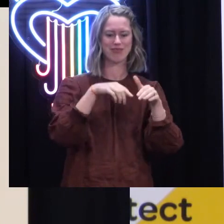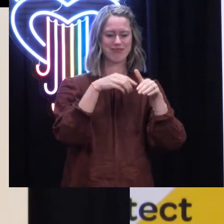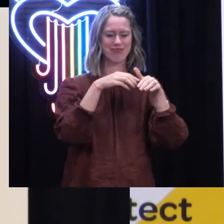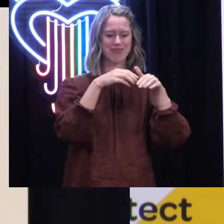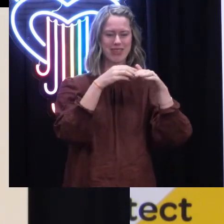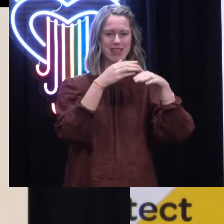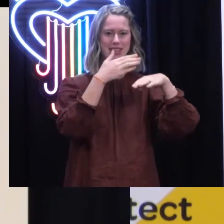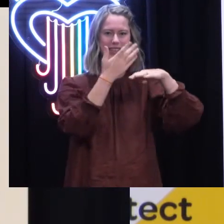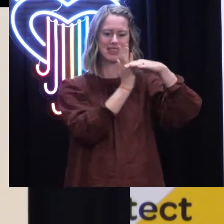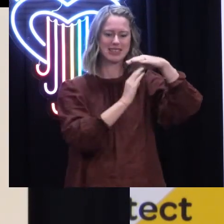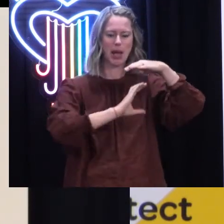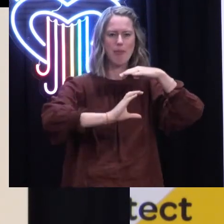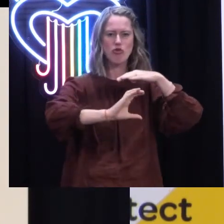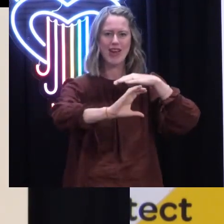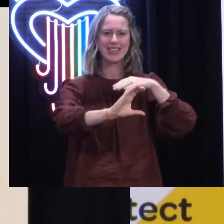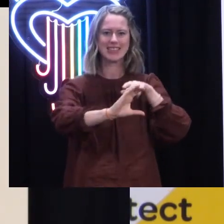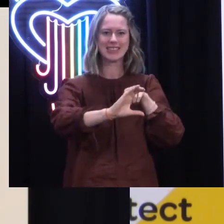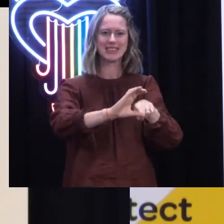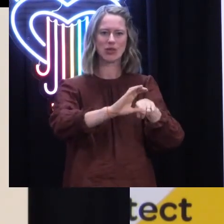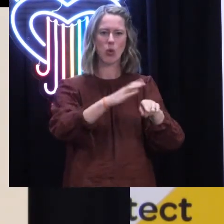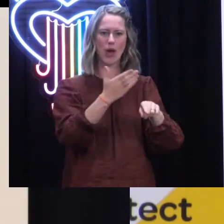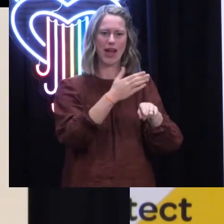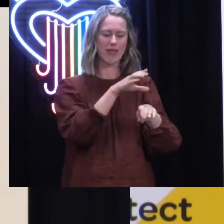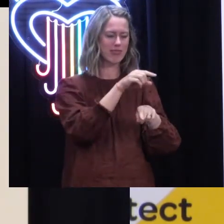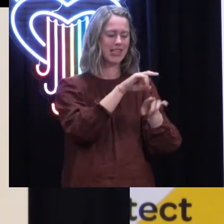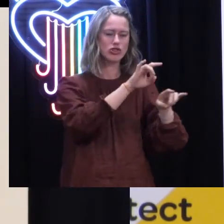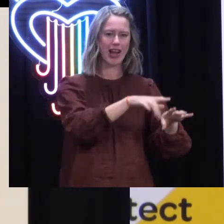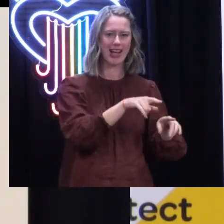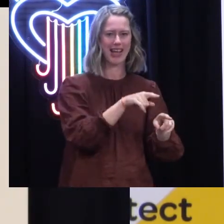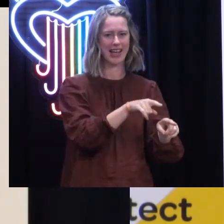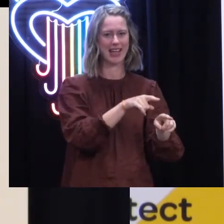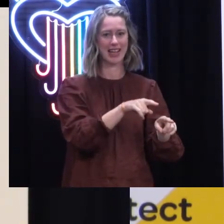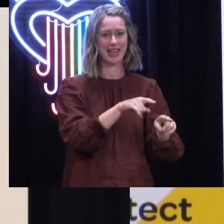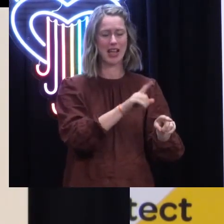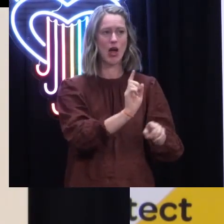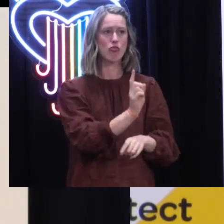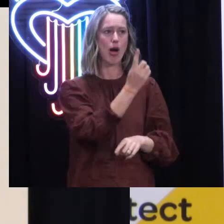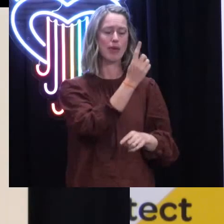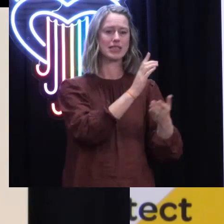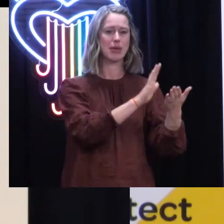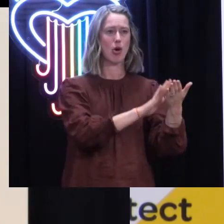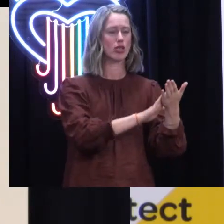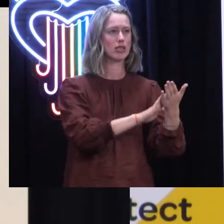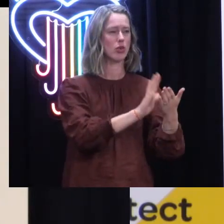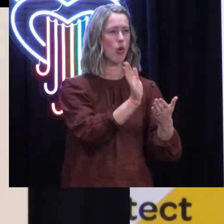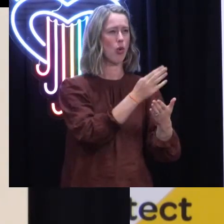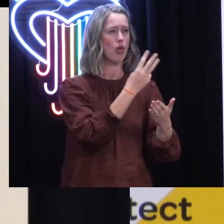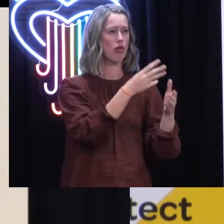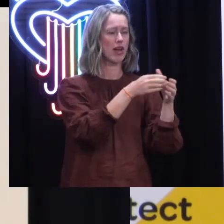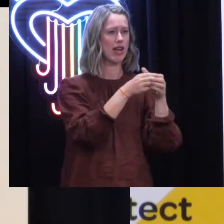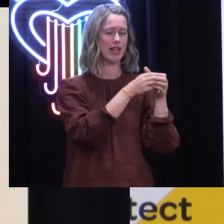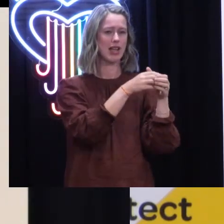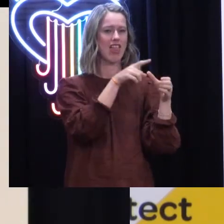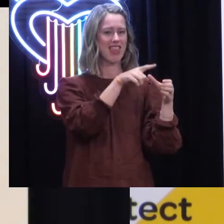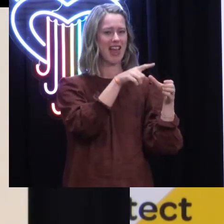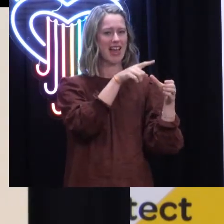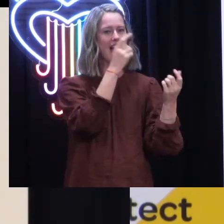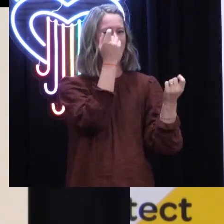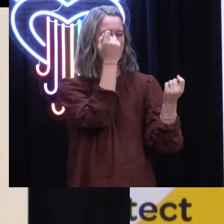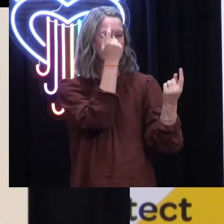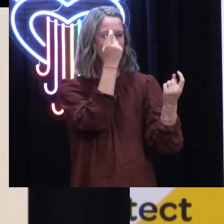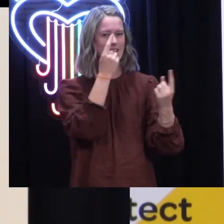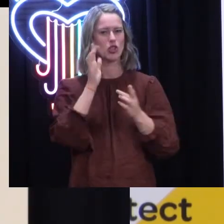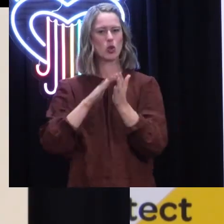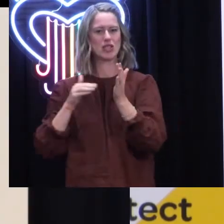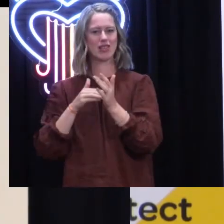submarines to be based out of Australia. And Prime Minister Morrison, and indeed all partners, are very well versed and understand